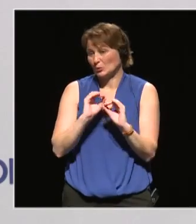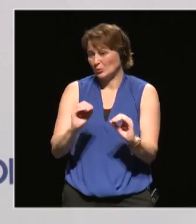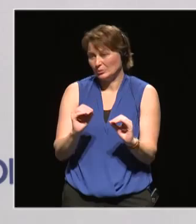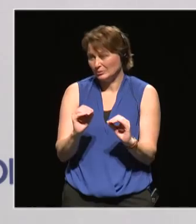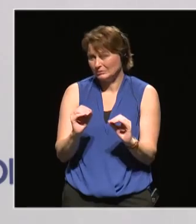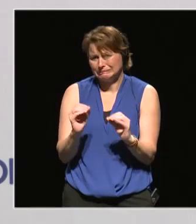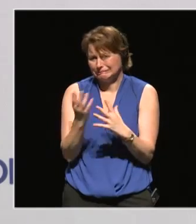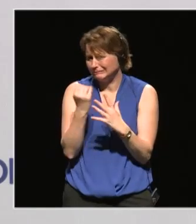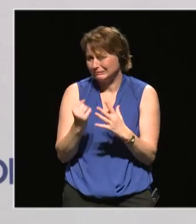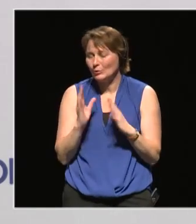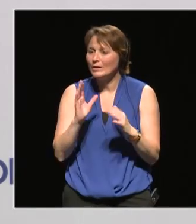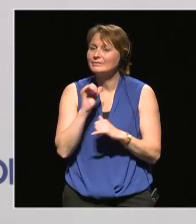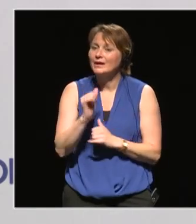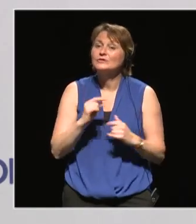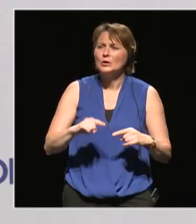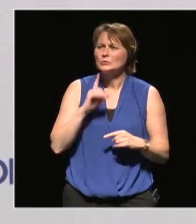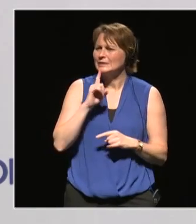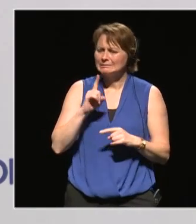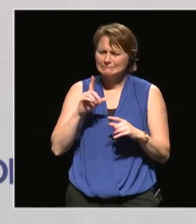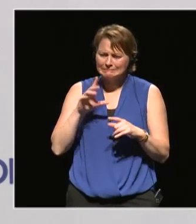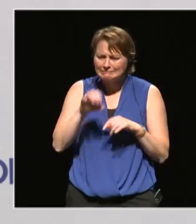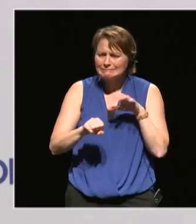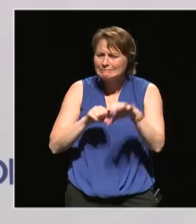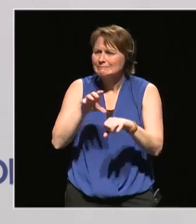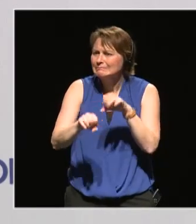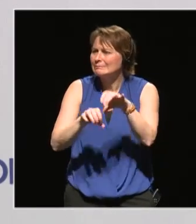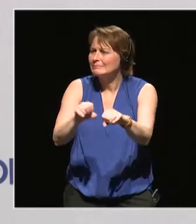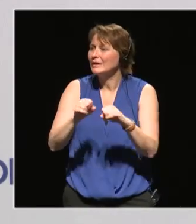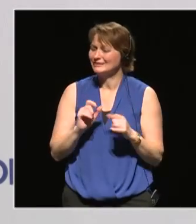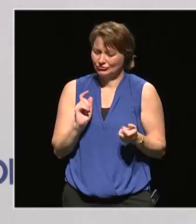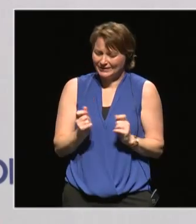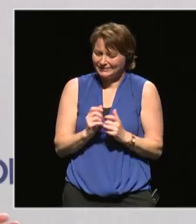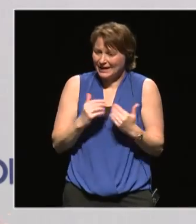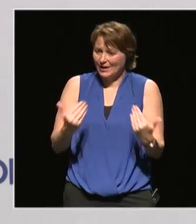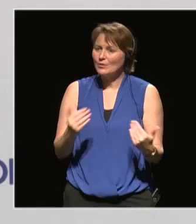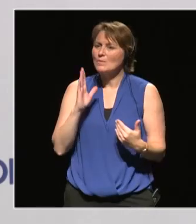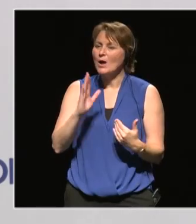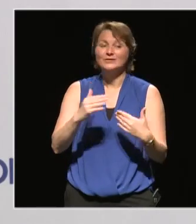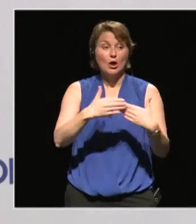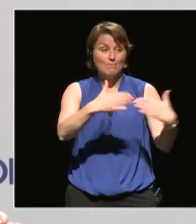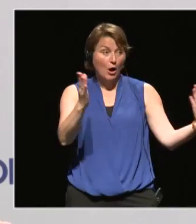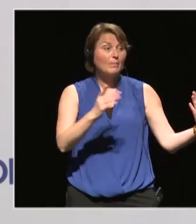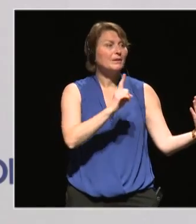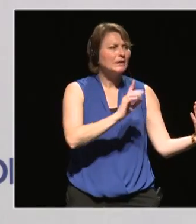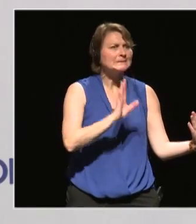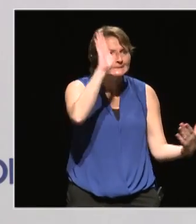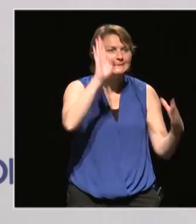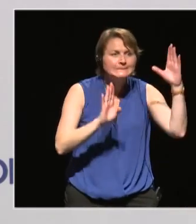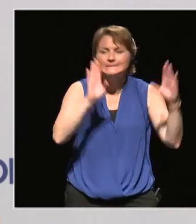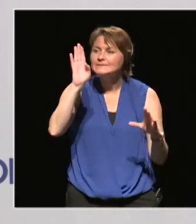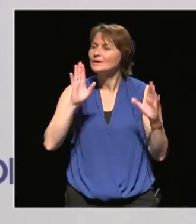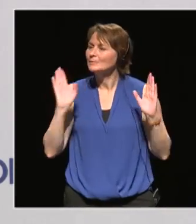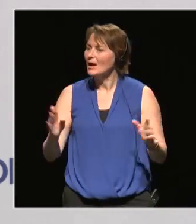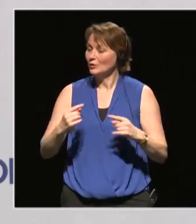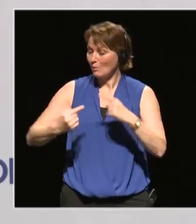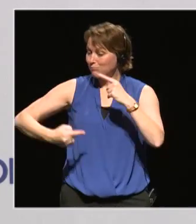lot of work to do. And how are we going to achieve change? We absolutely have to have the public pressure, the political leadership,